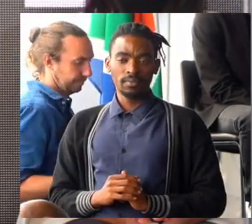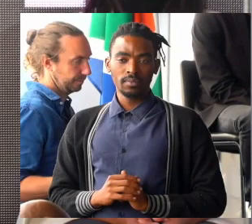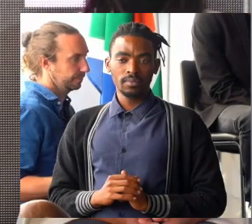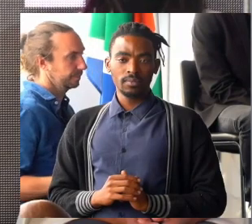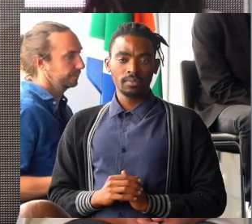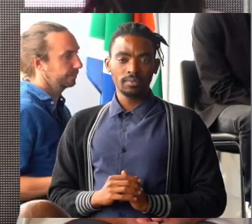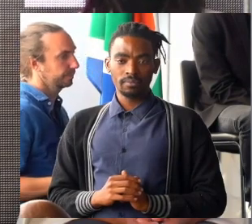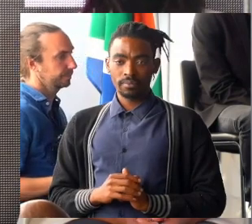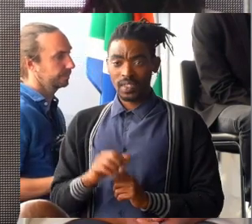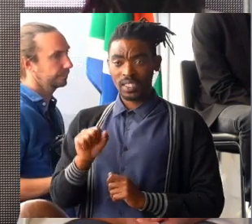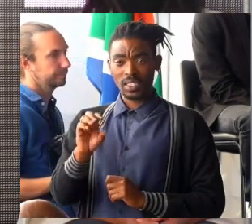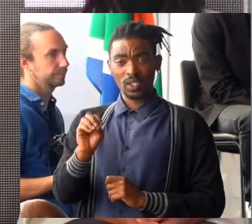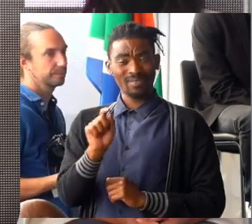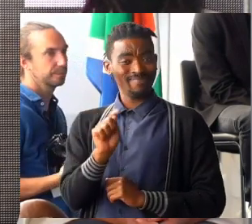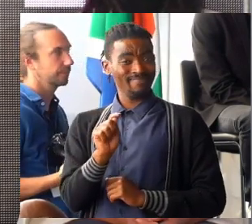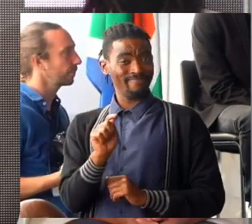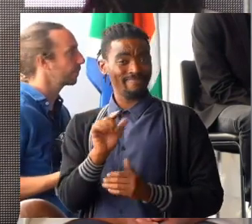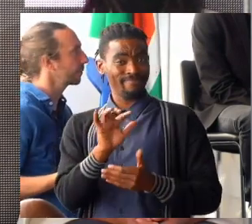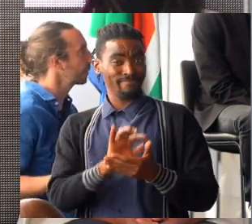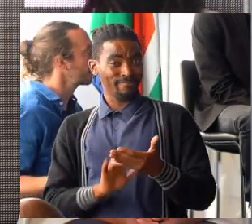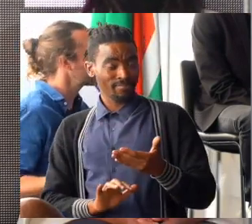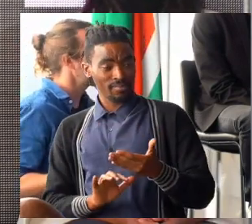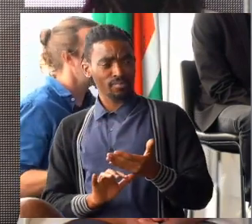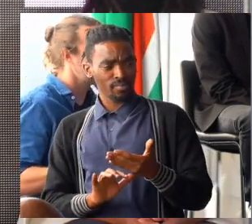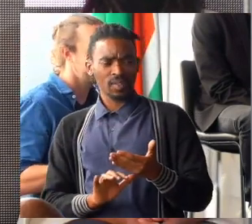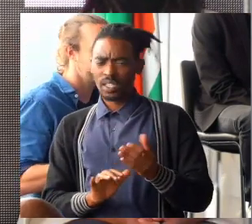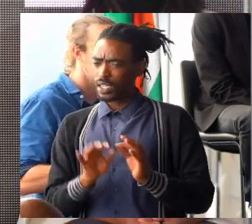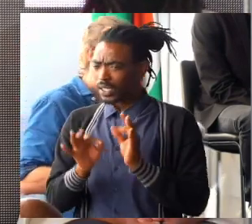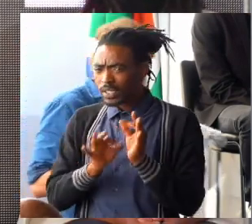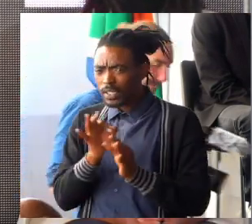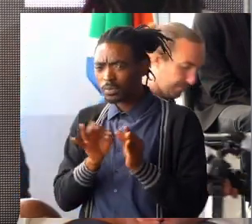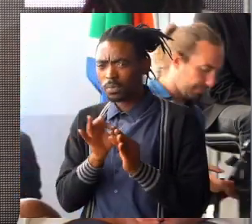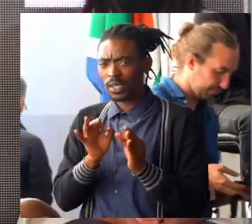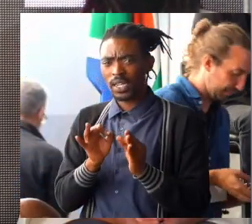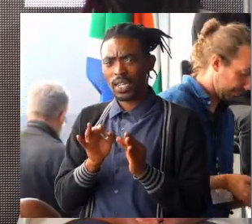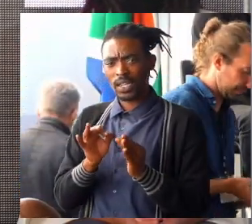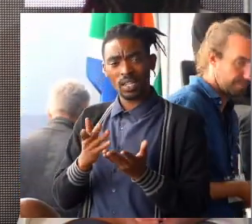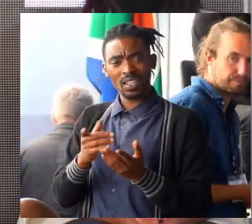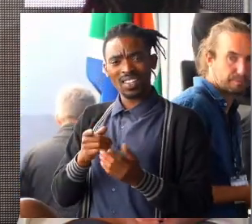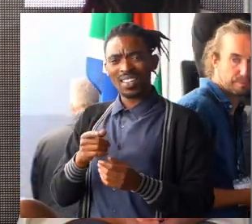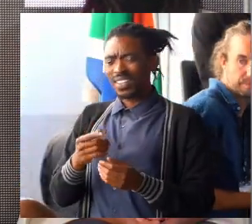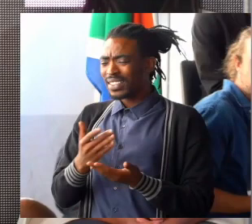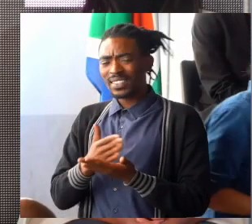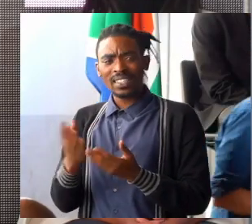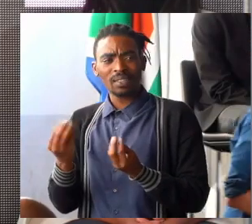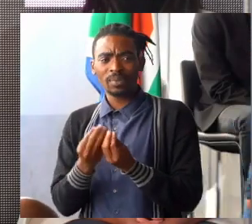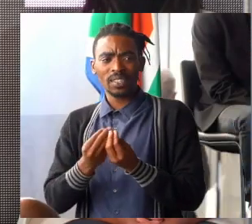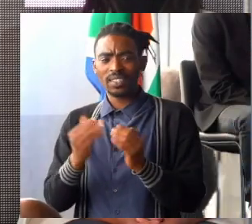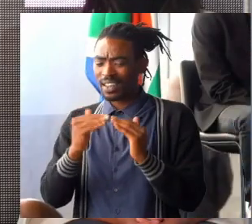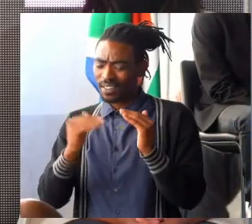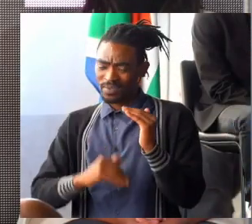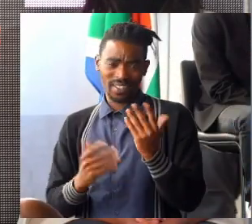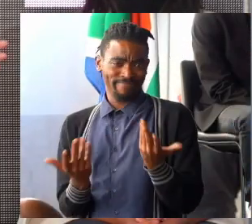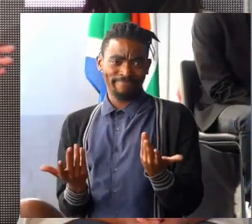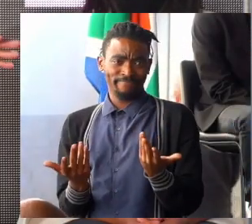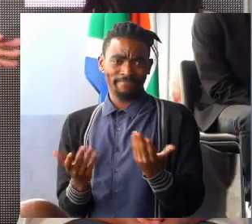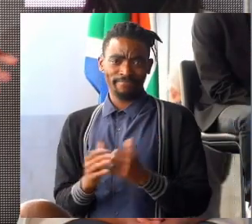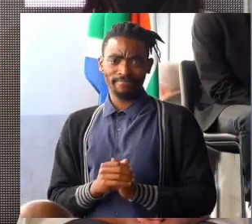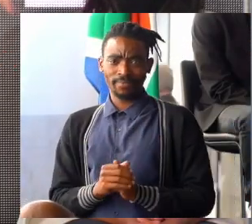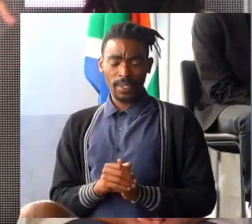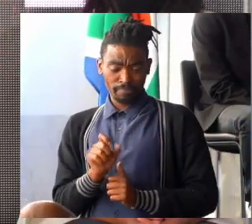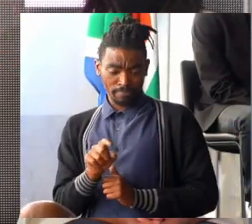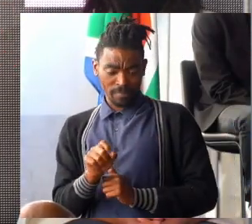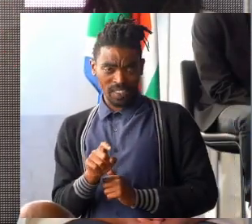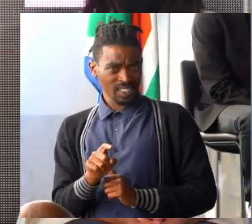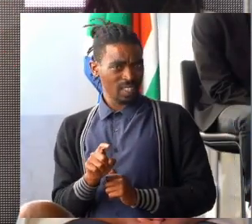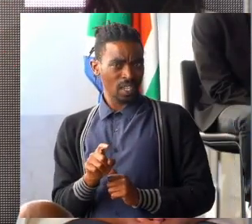So this story underlines how much unfinished business we have in South Africa. This should not be the case after